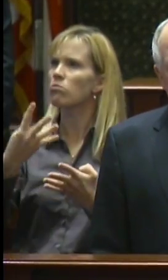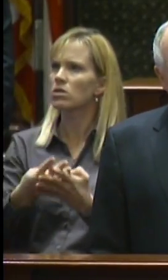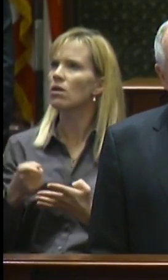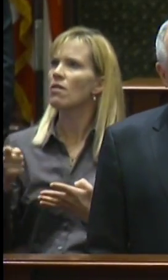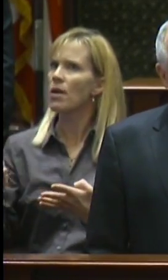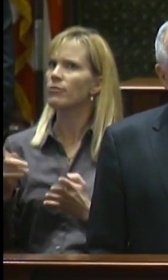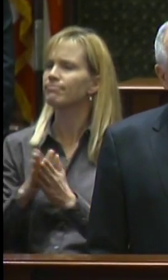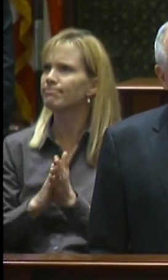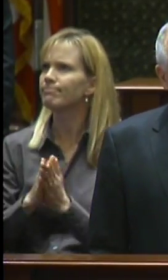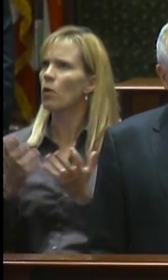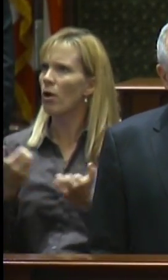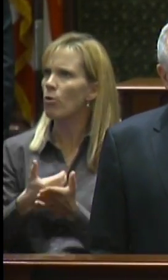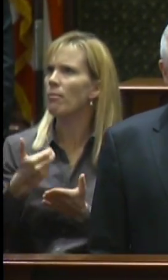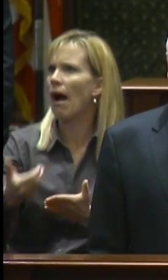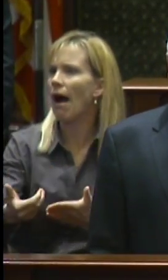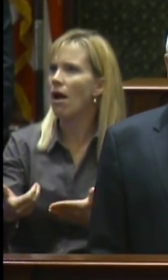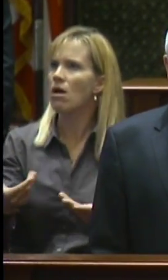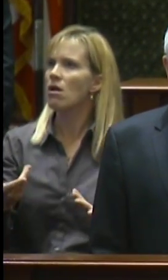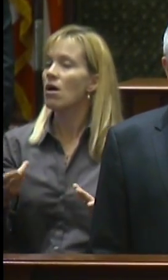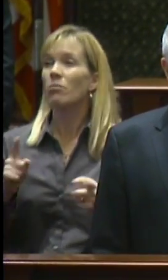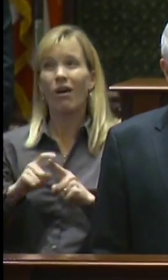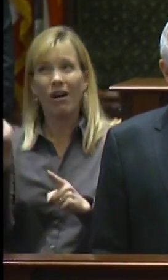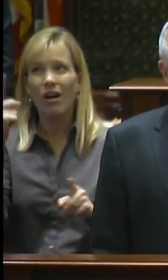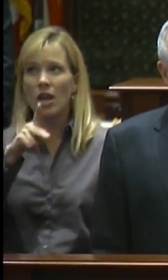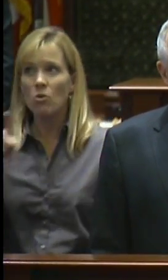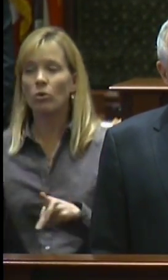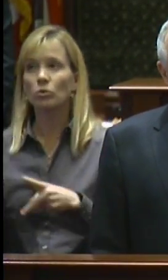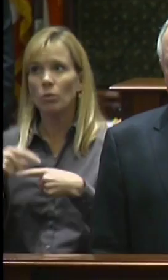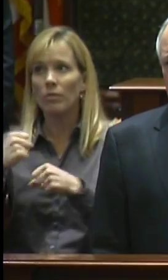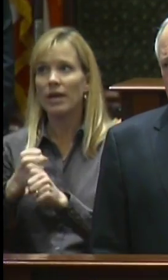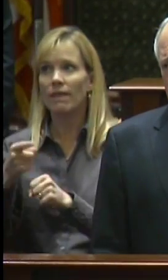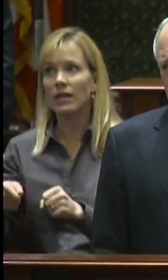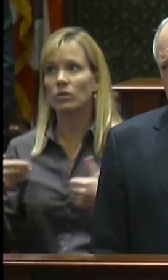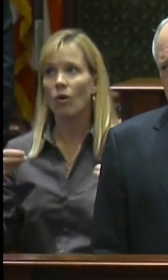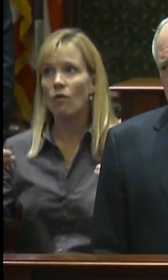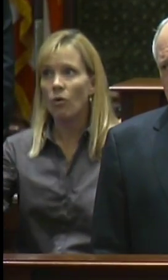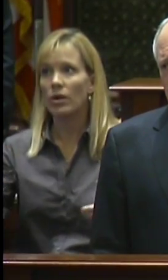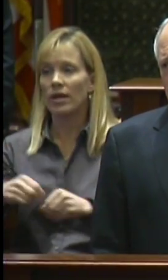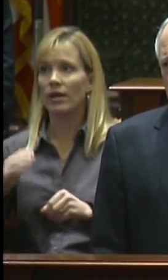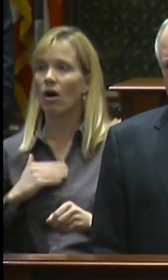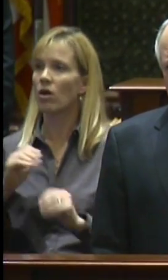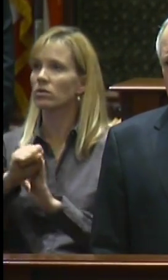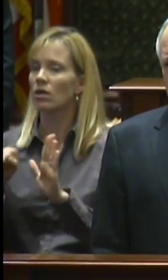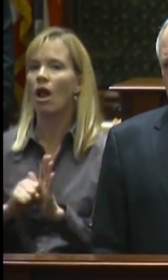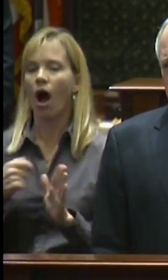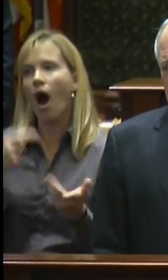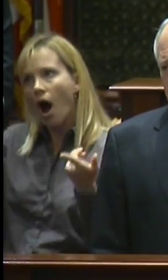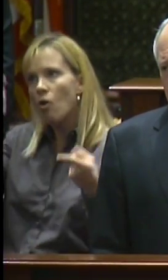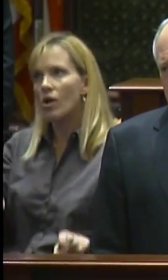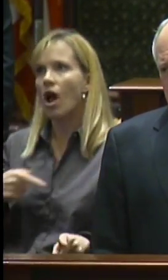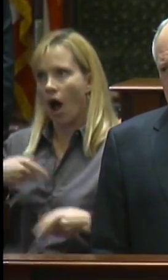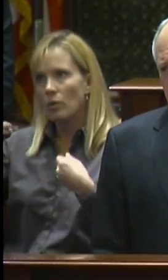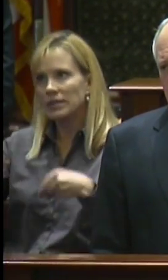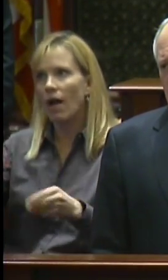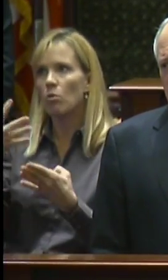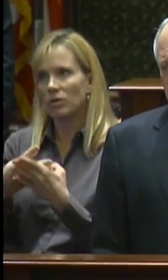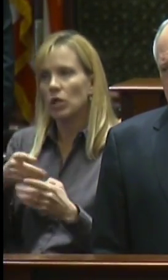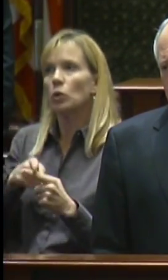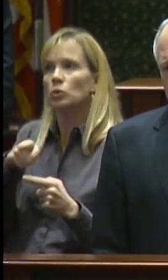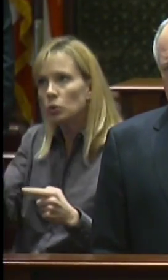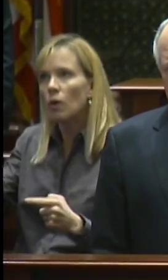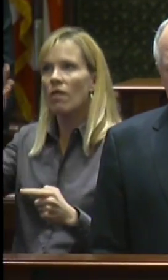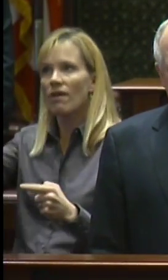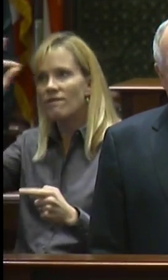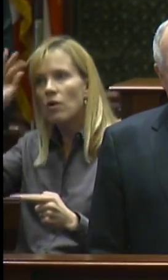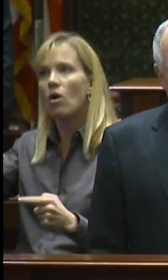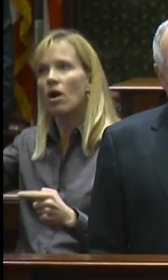were anxious to buy. But in order to really make this go forward in our state, I agreed that I would sell the prison to the